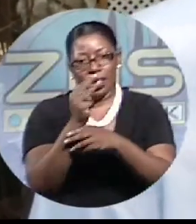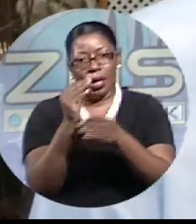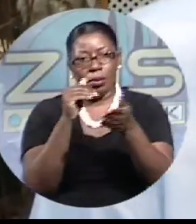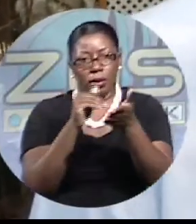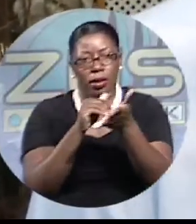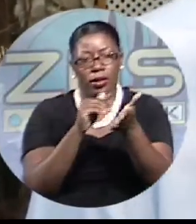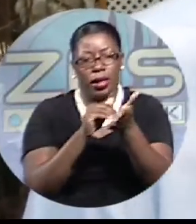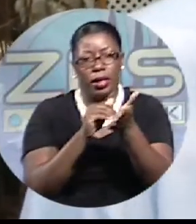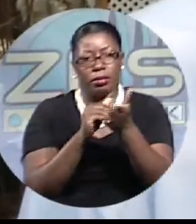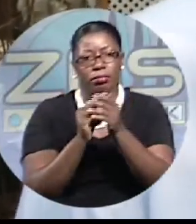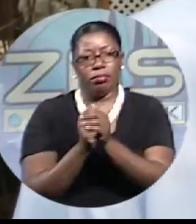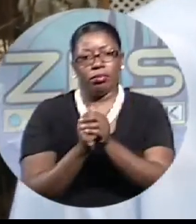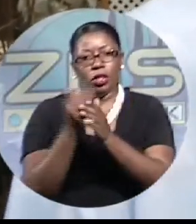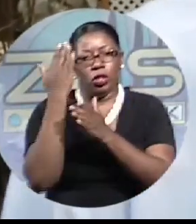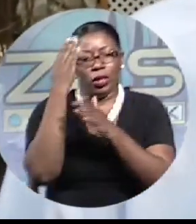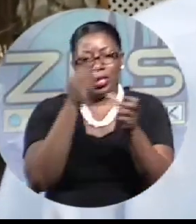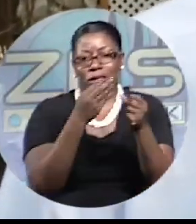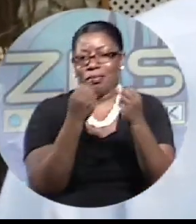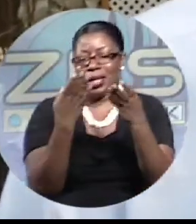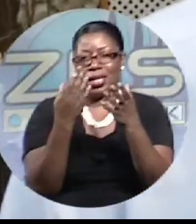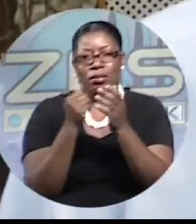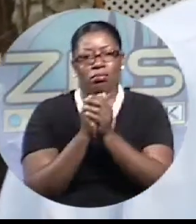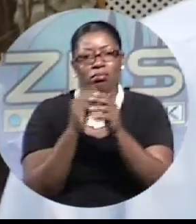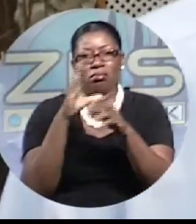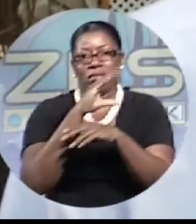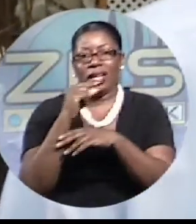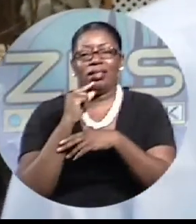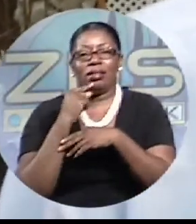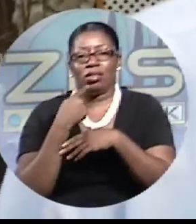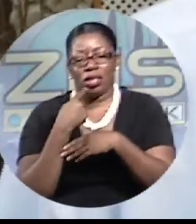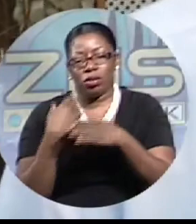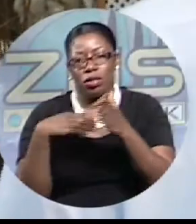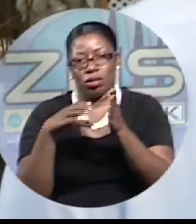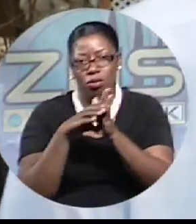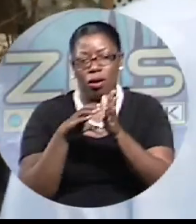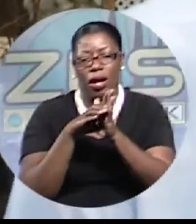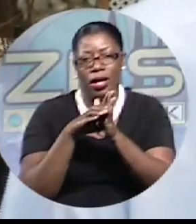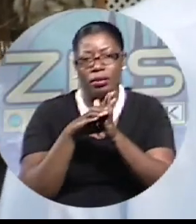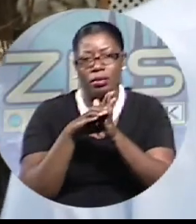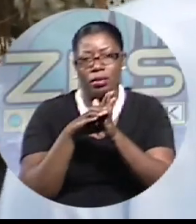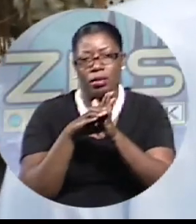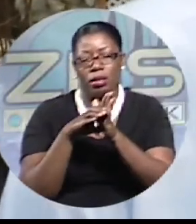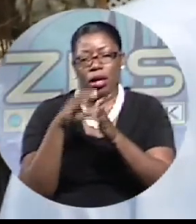that many, if not most, of the serious crimes that are being committed and that people are